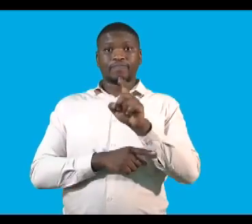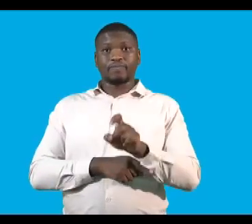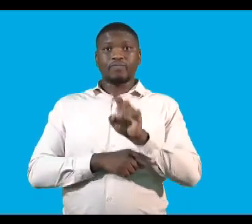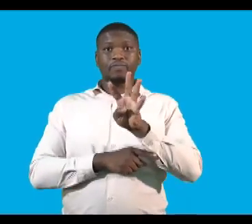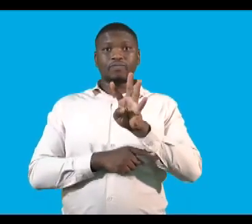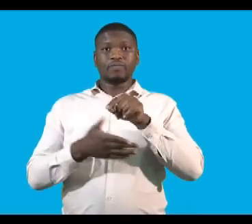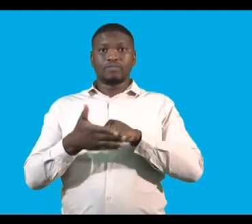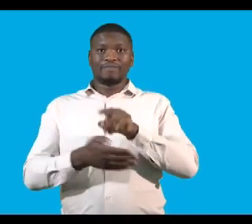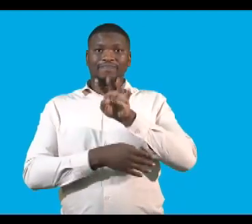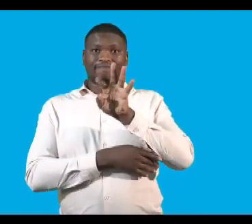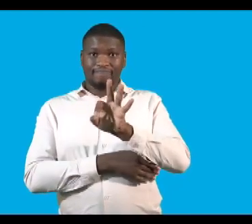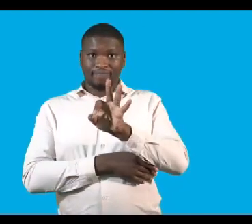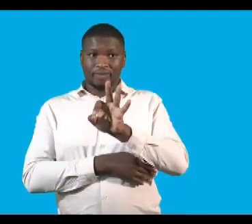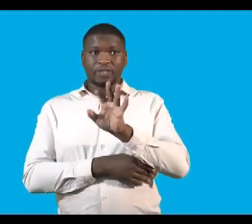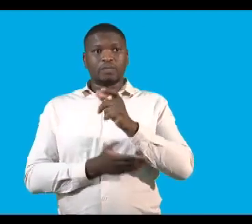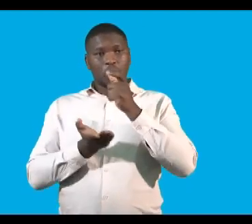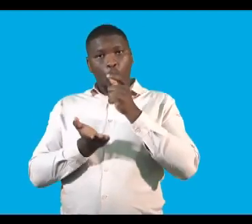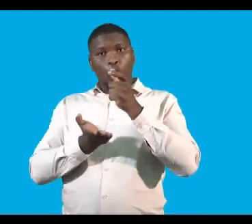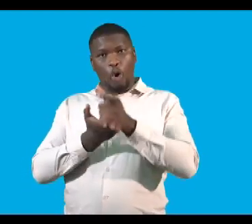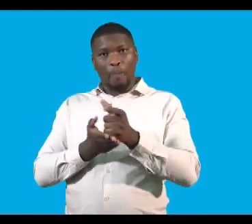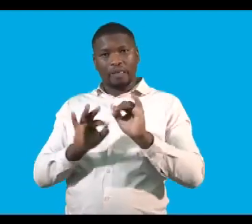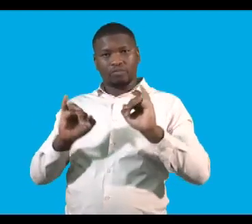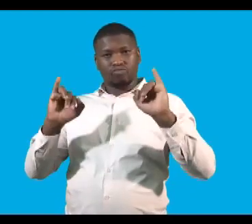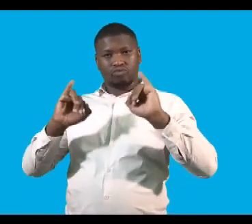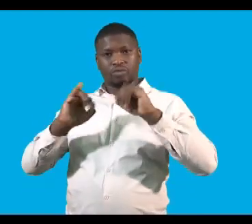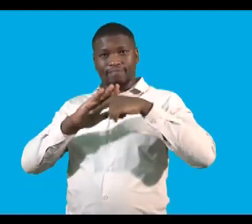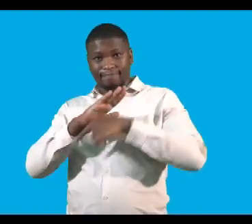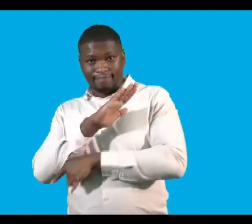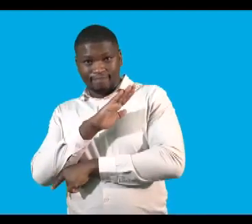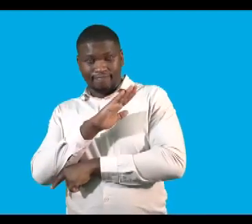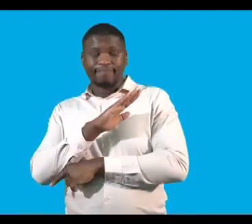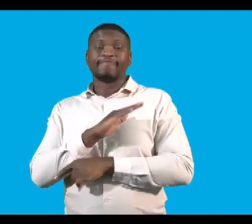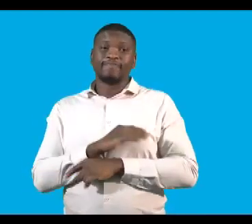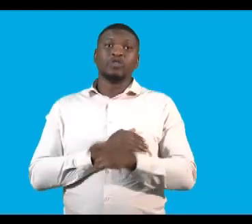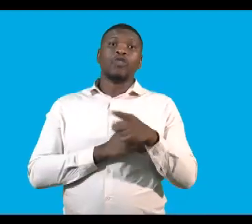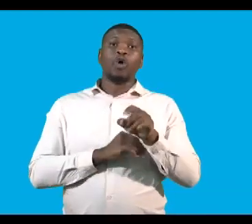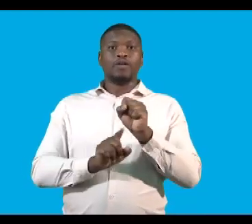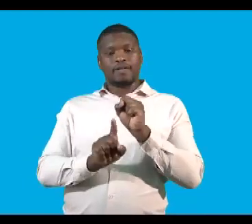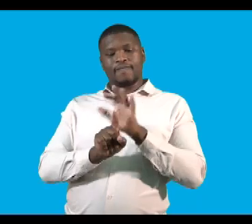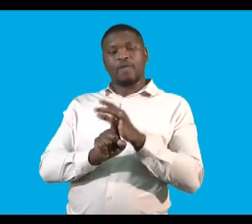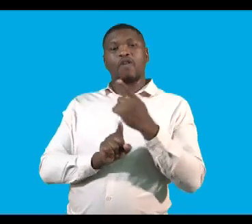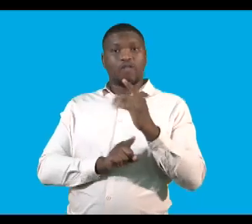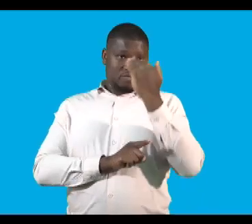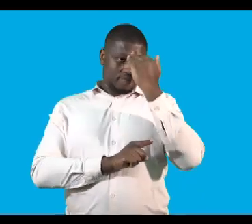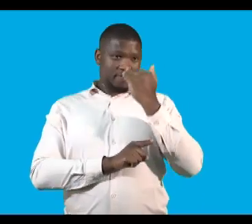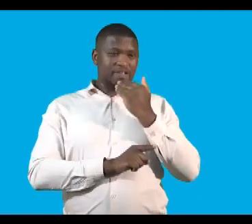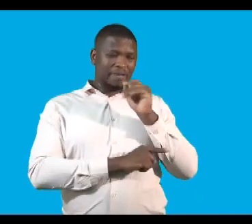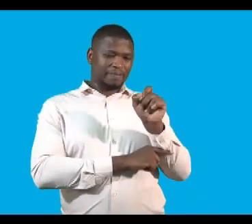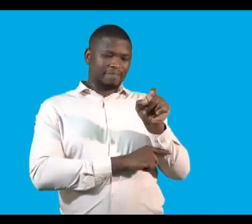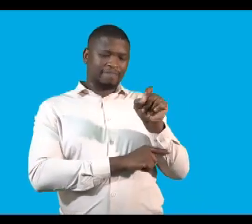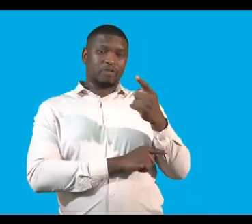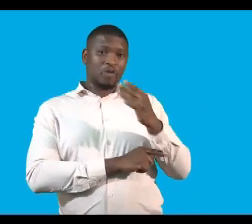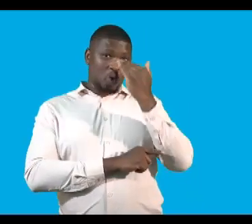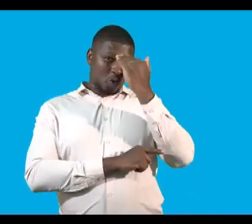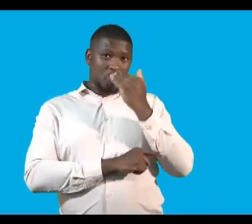Then question 4.3, comment critically, that is my verb of questioning, on the effectiveness of frame 10 in